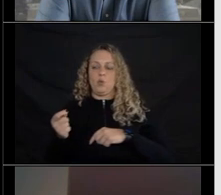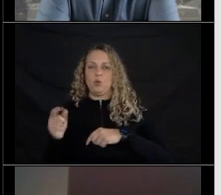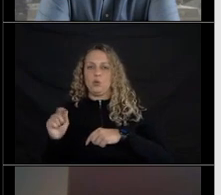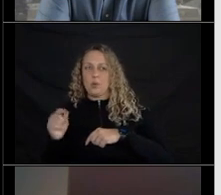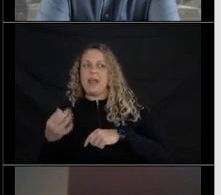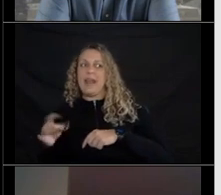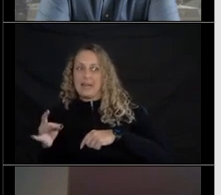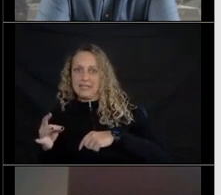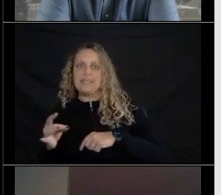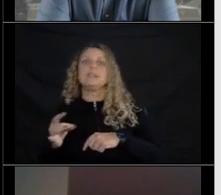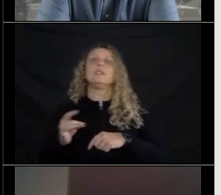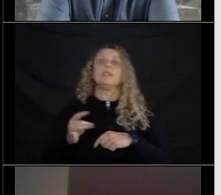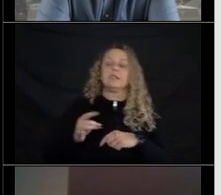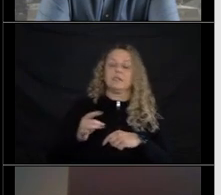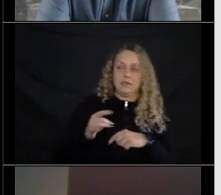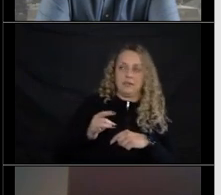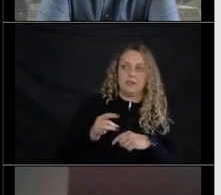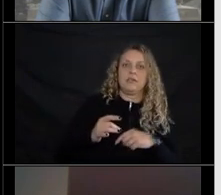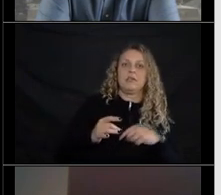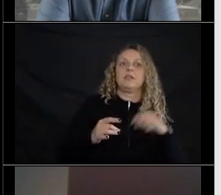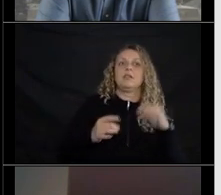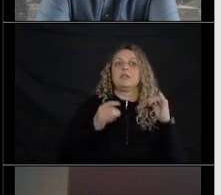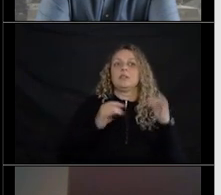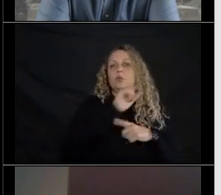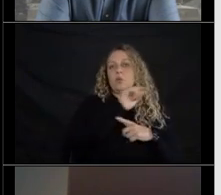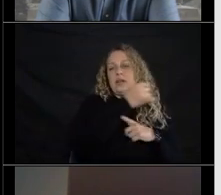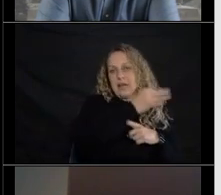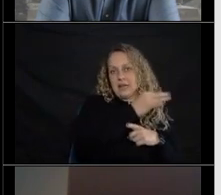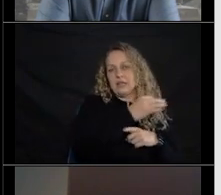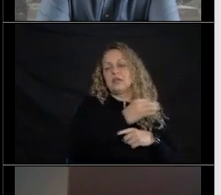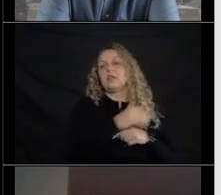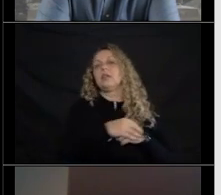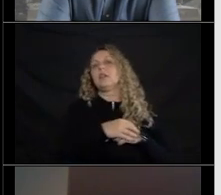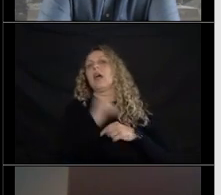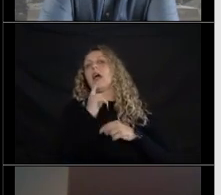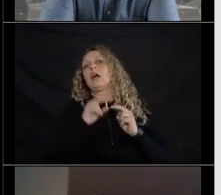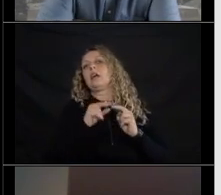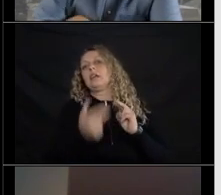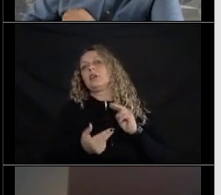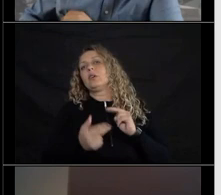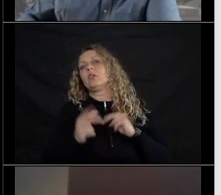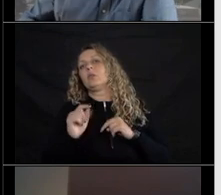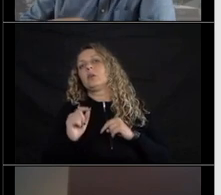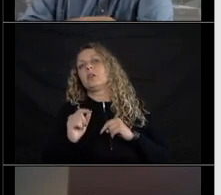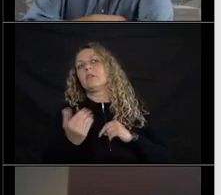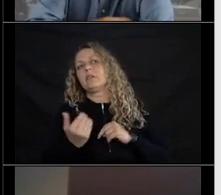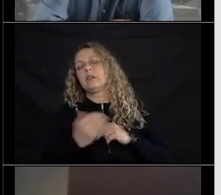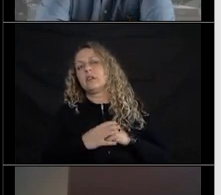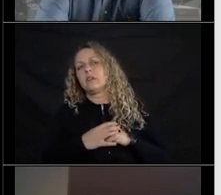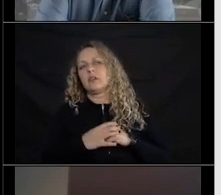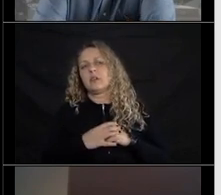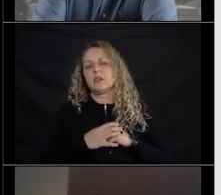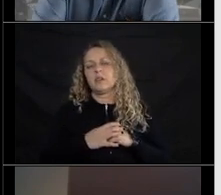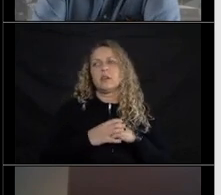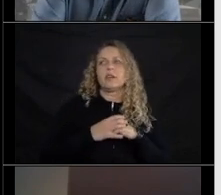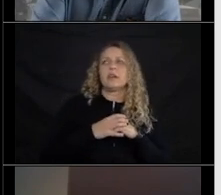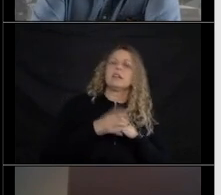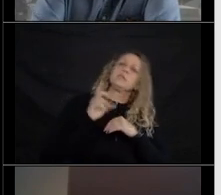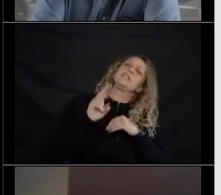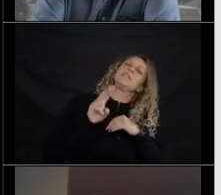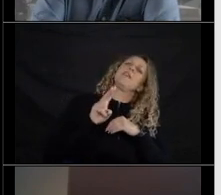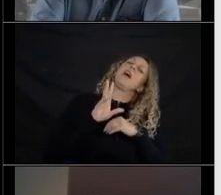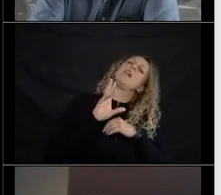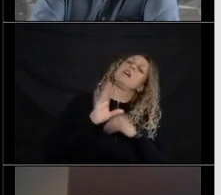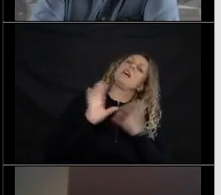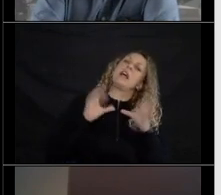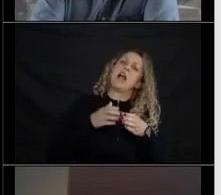and approximately a 32% decrease since 2015. And whereas Domestic Violence Council